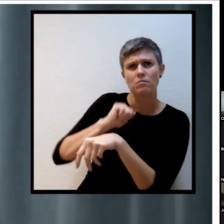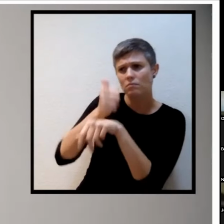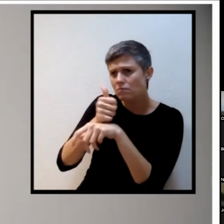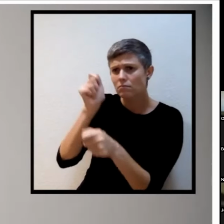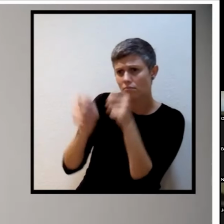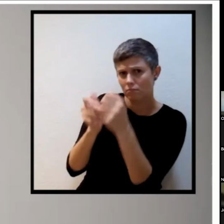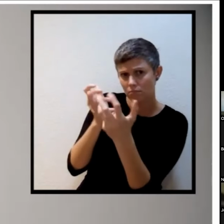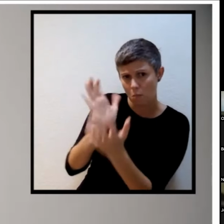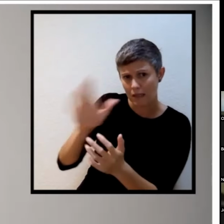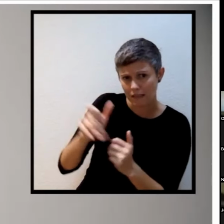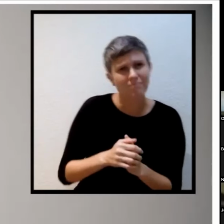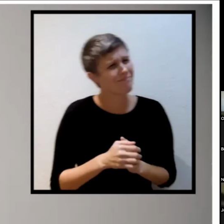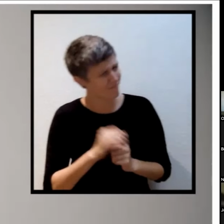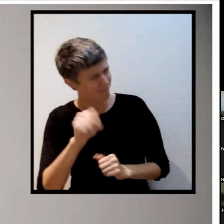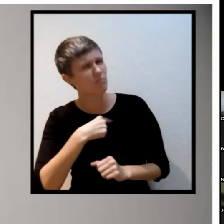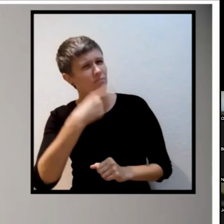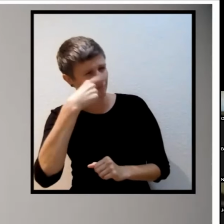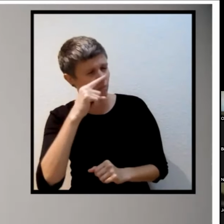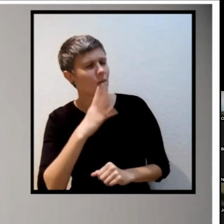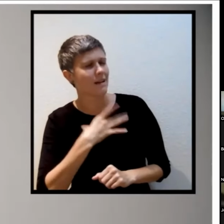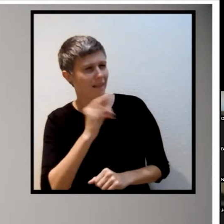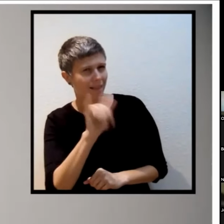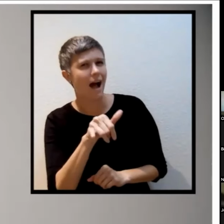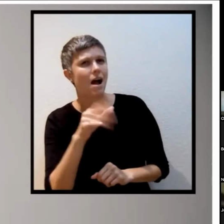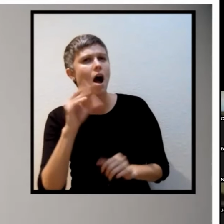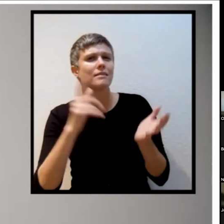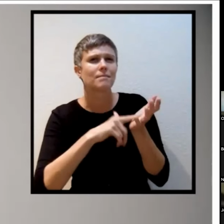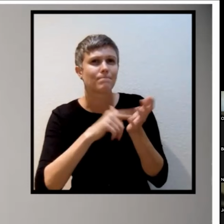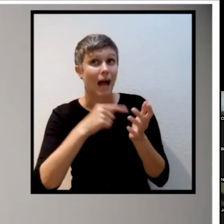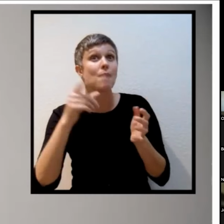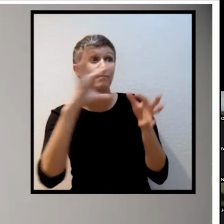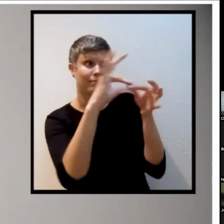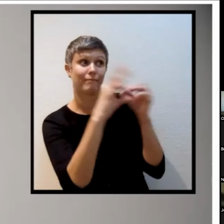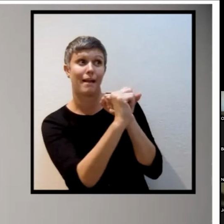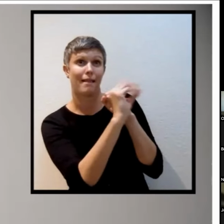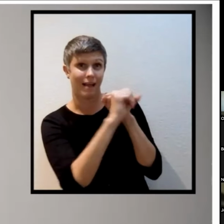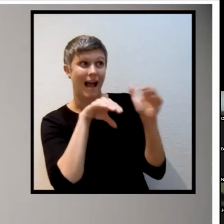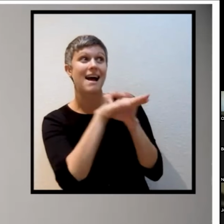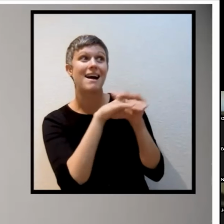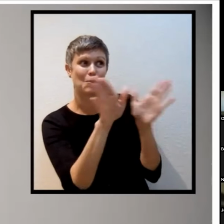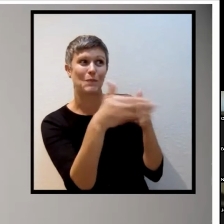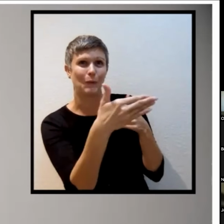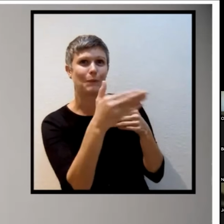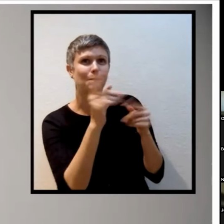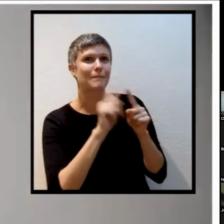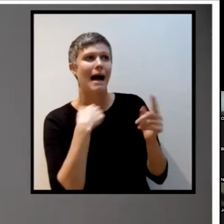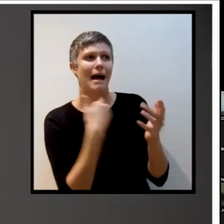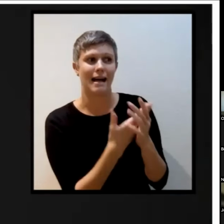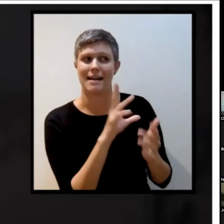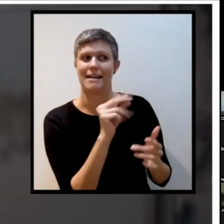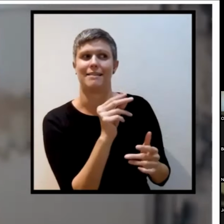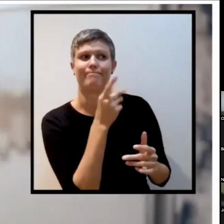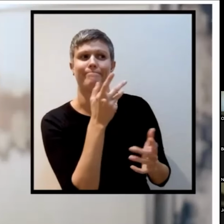you. Okay, I'd like to do that because sometimes they say the room is accessible, wheelchair accessible, and it's